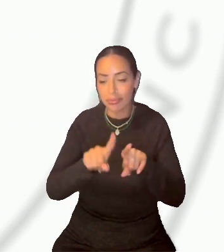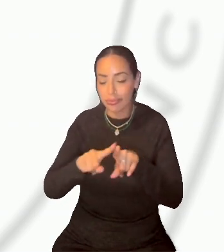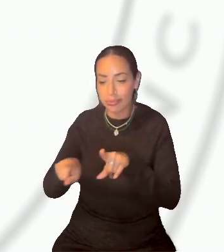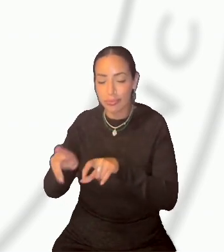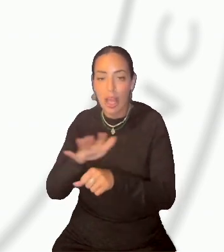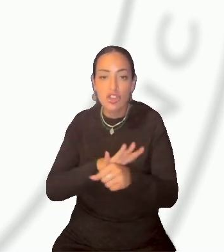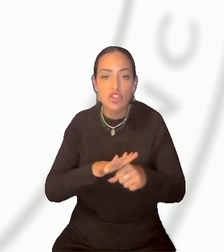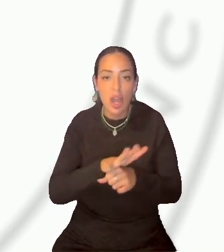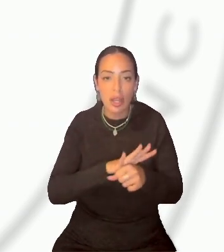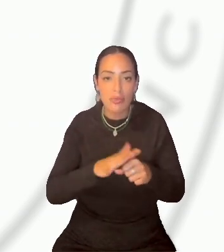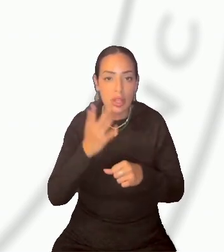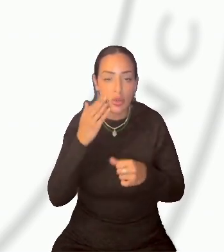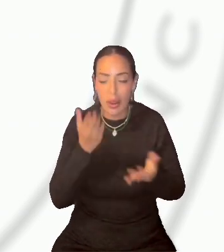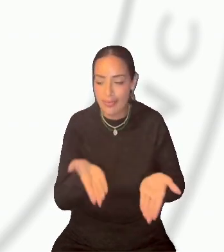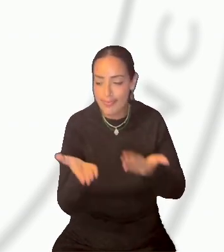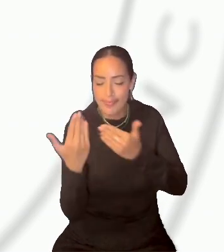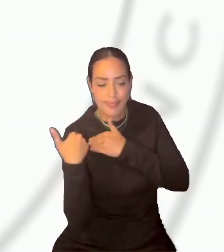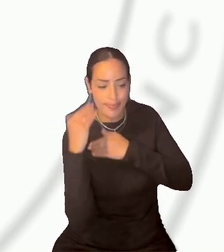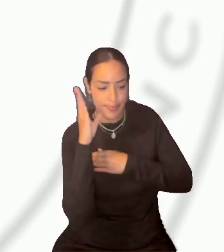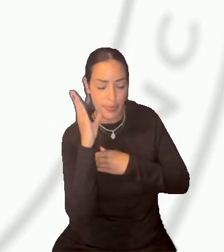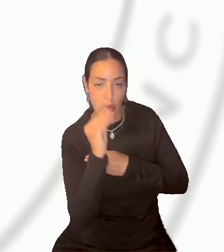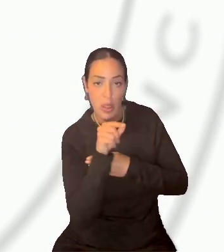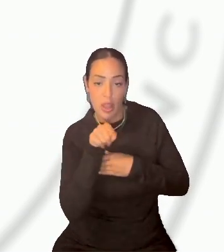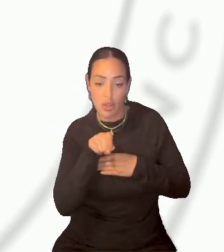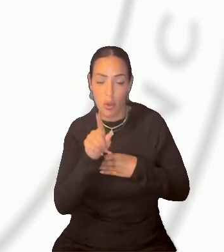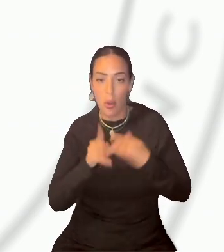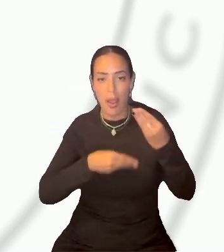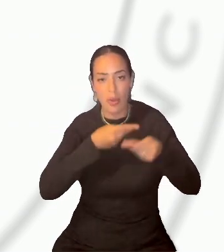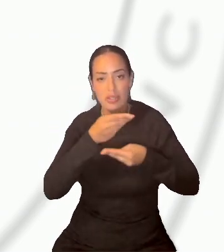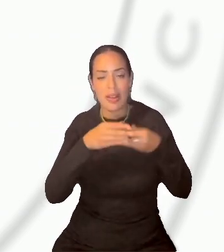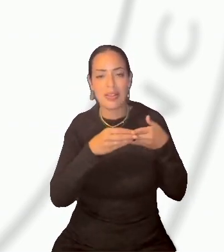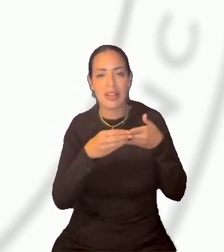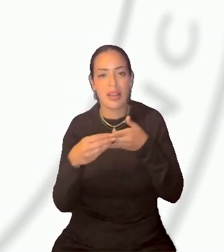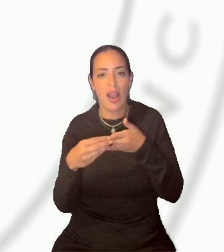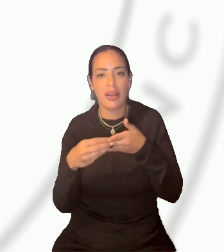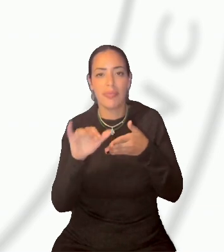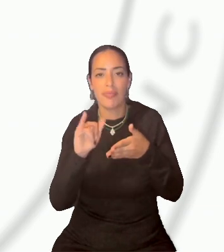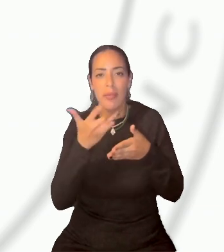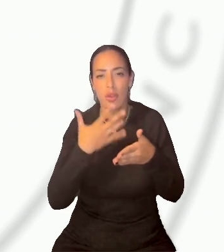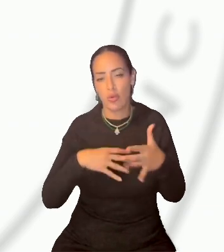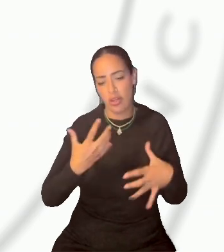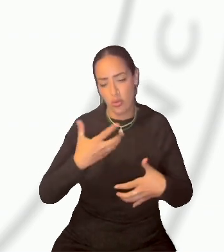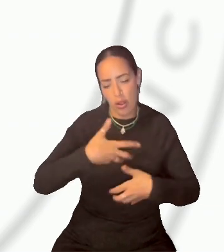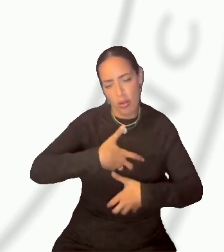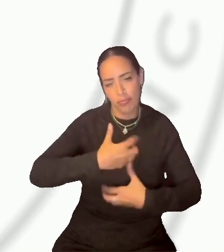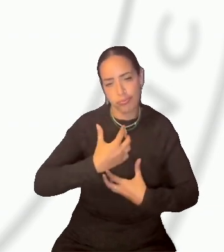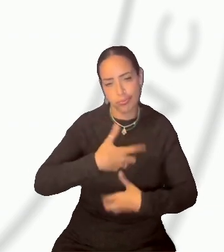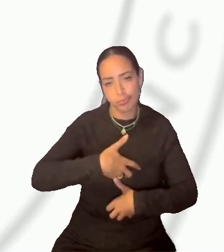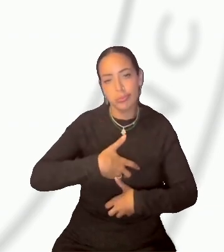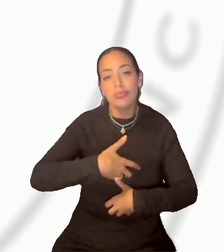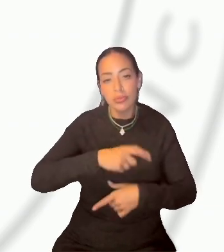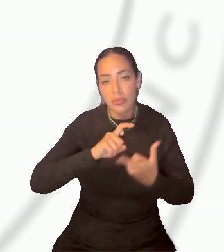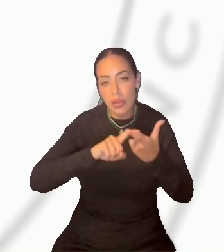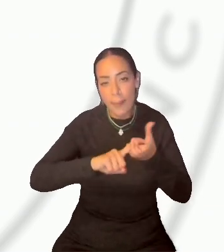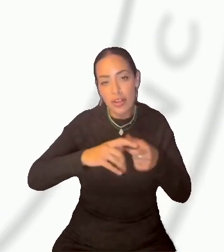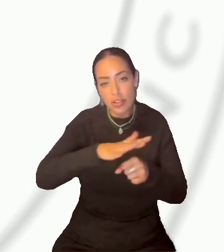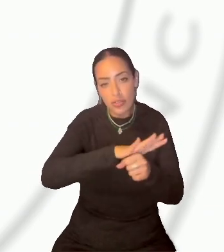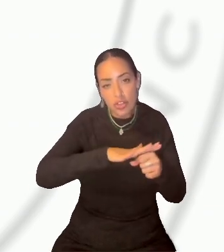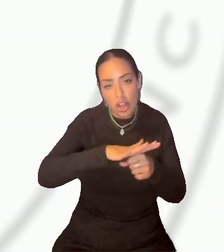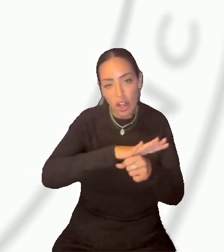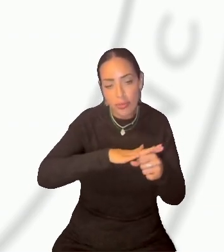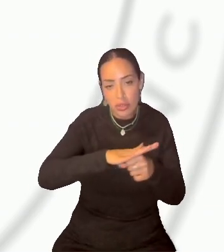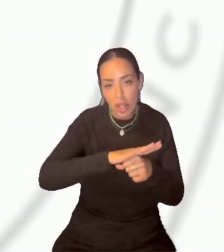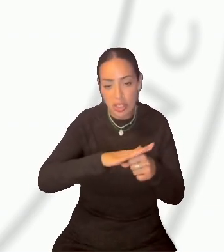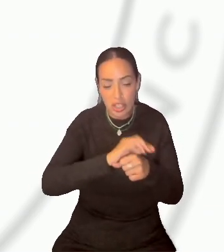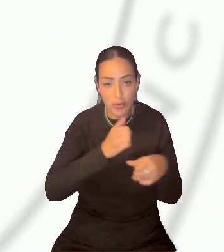notifier, and so what follows is intended as a guide but may need to be adapted depending on the context in which you work and the circumstances of the